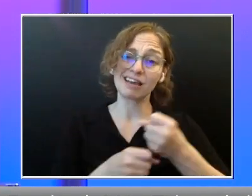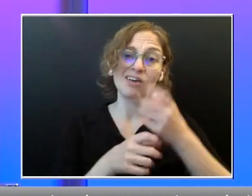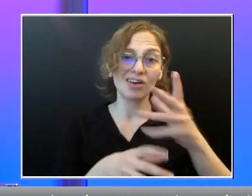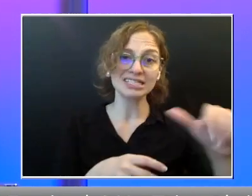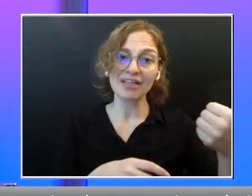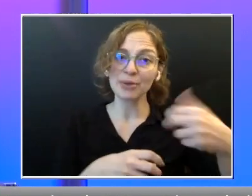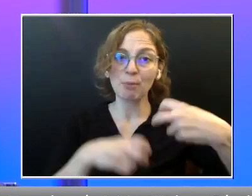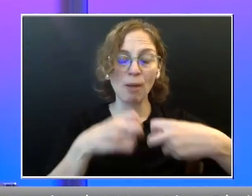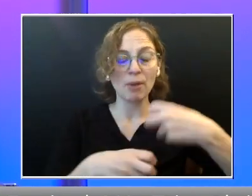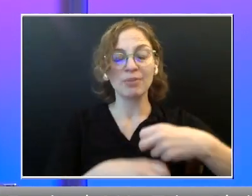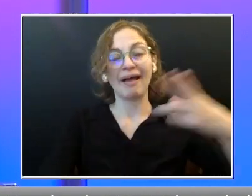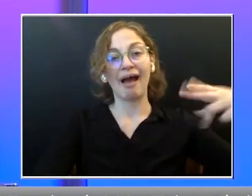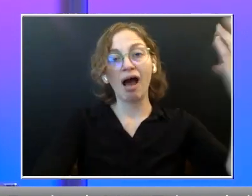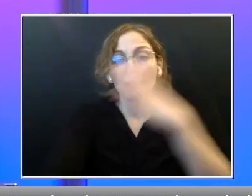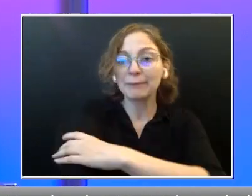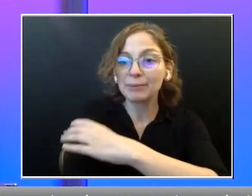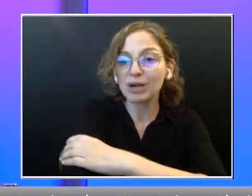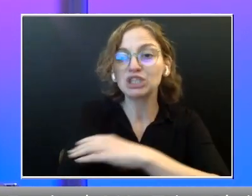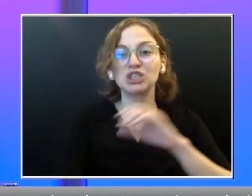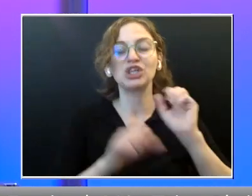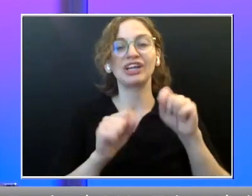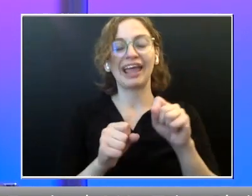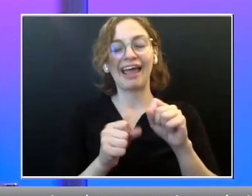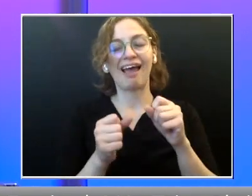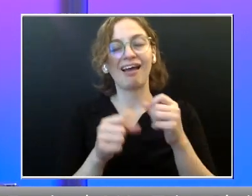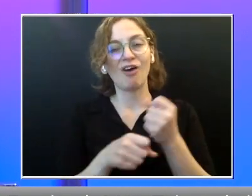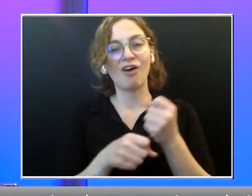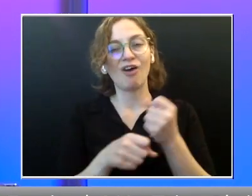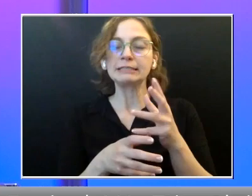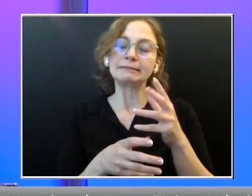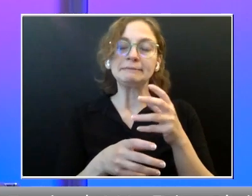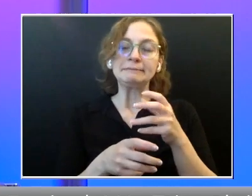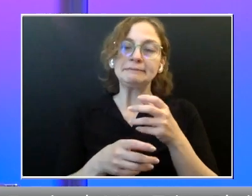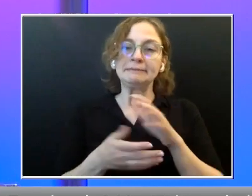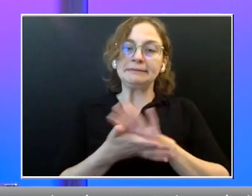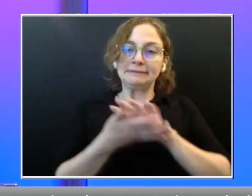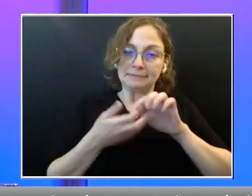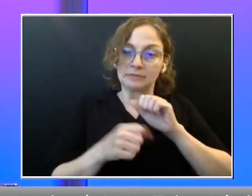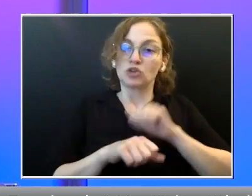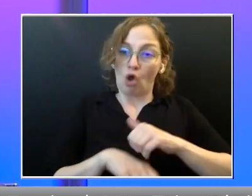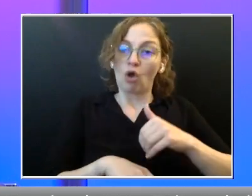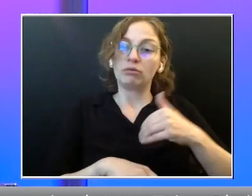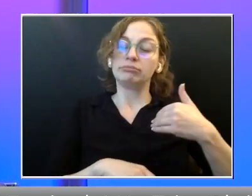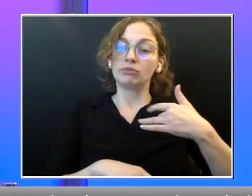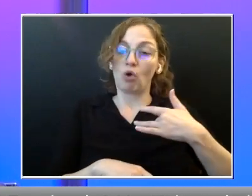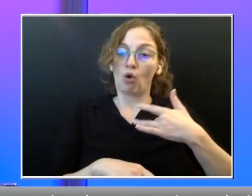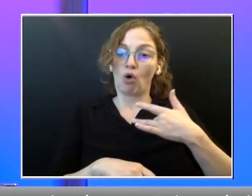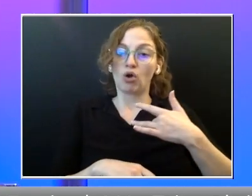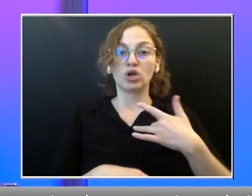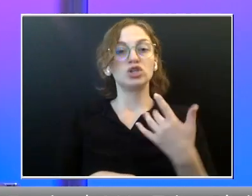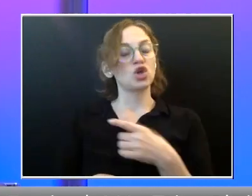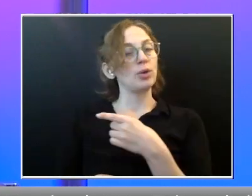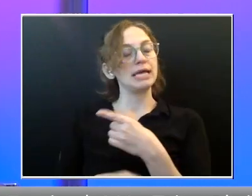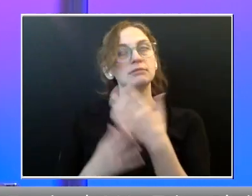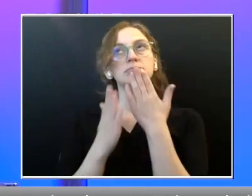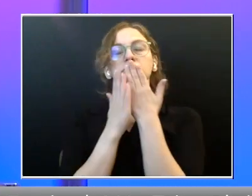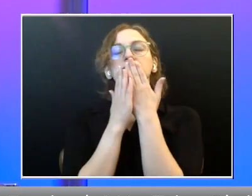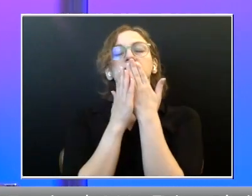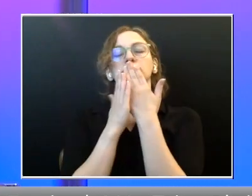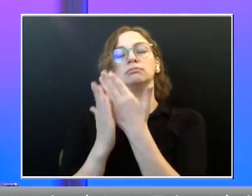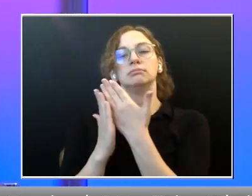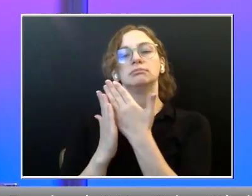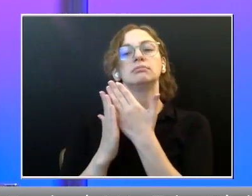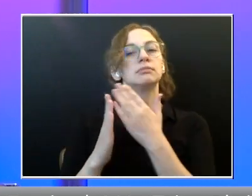impacts on the heart. And so we do refer many patients. He is invaluable to us and our patients, and helping us